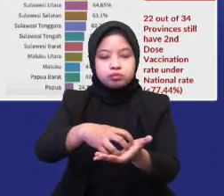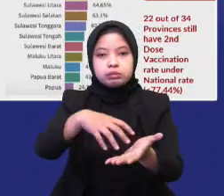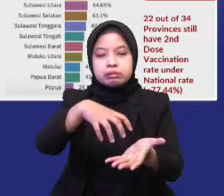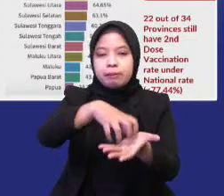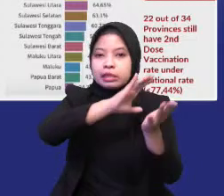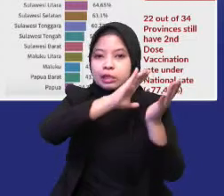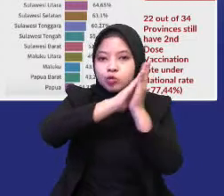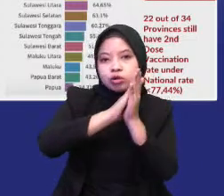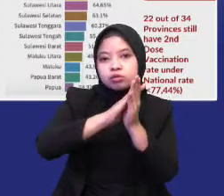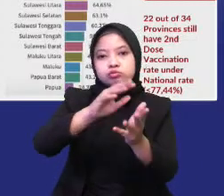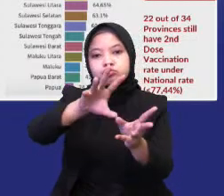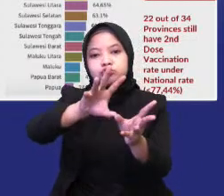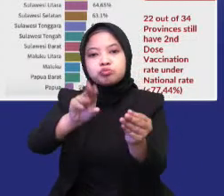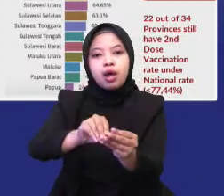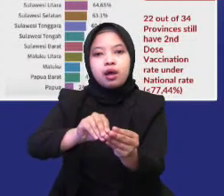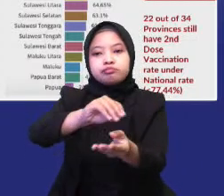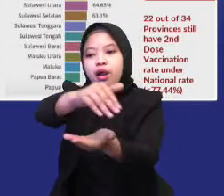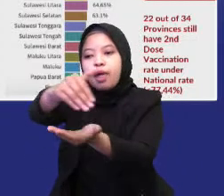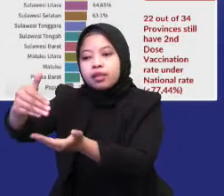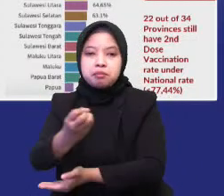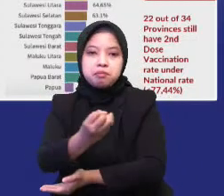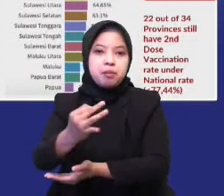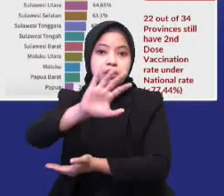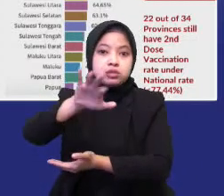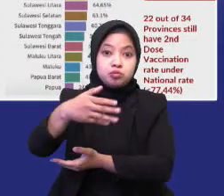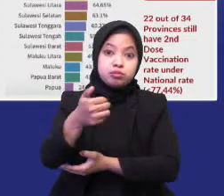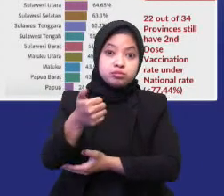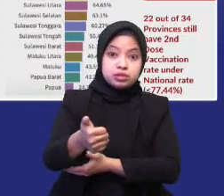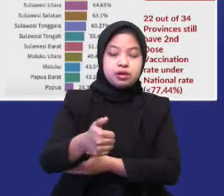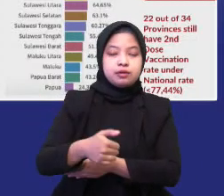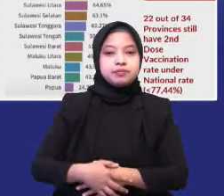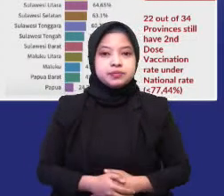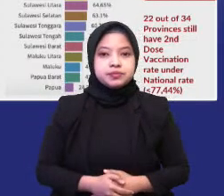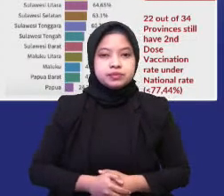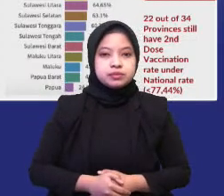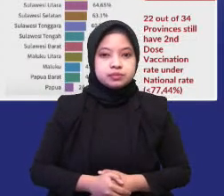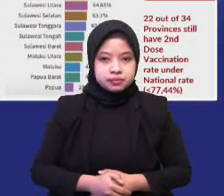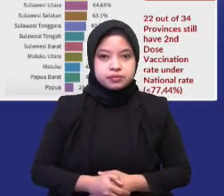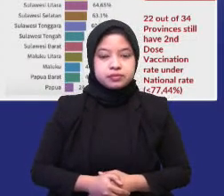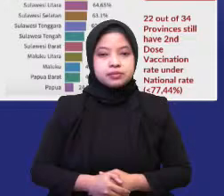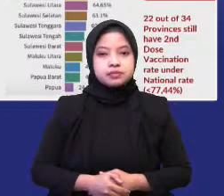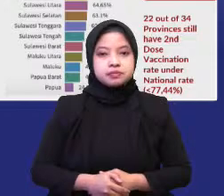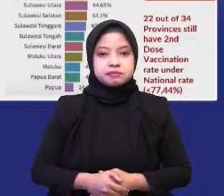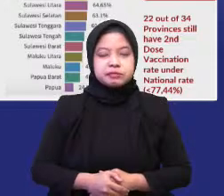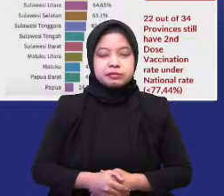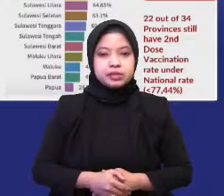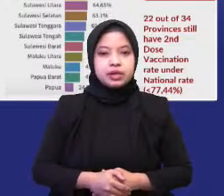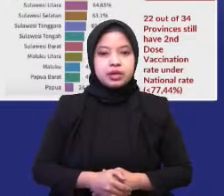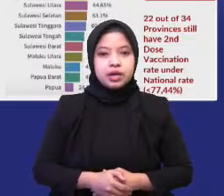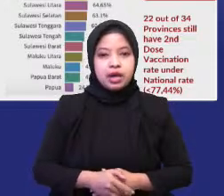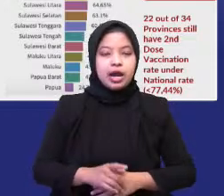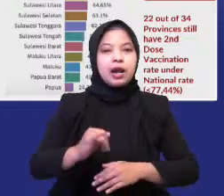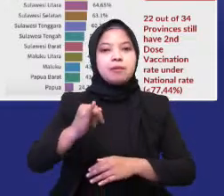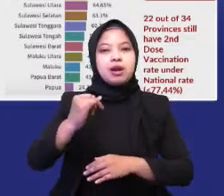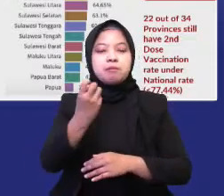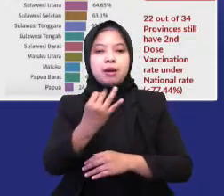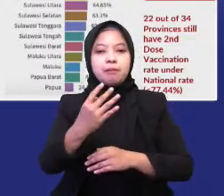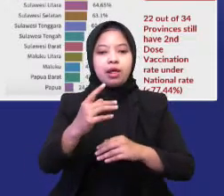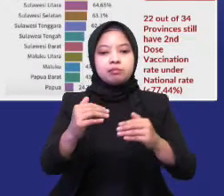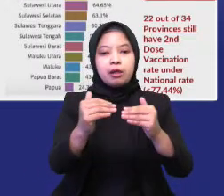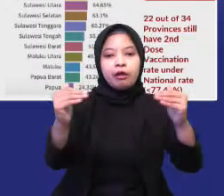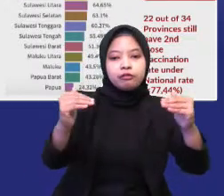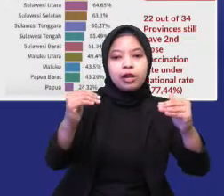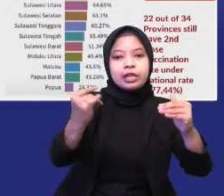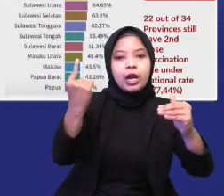the positivity rate. However, amid the improvements observed at the national level, there are